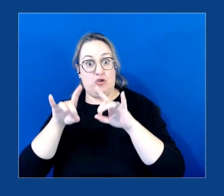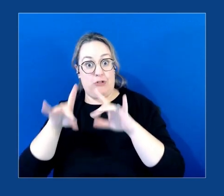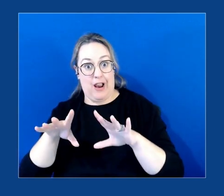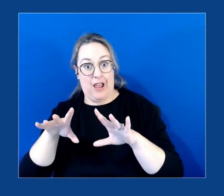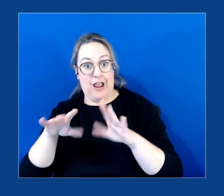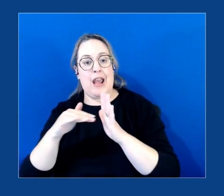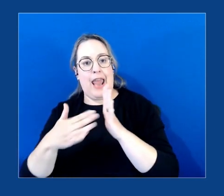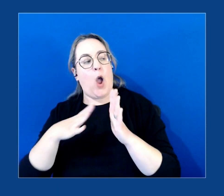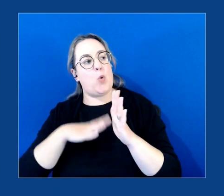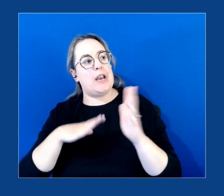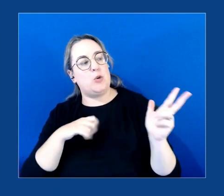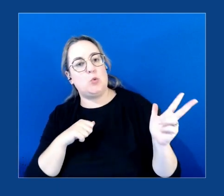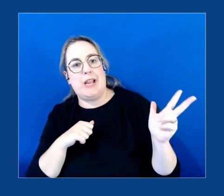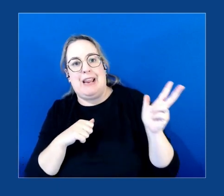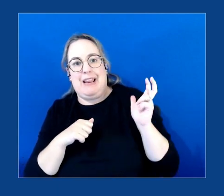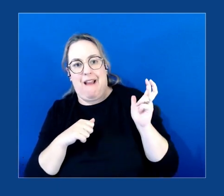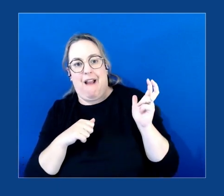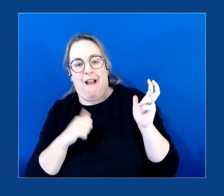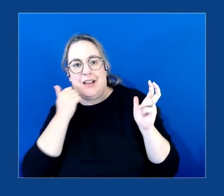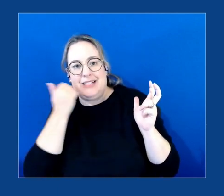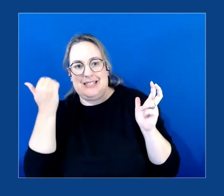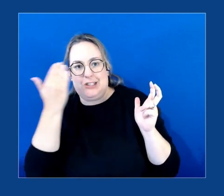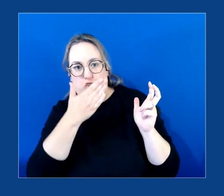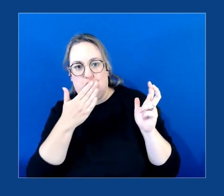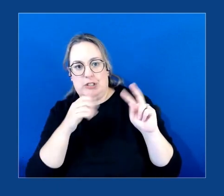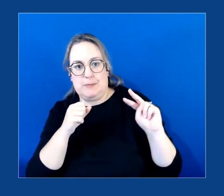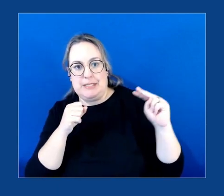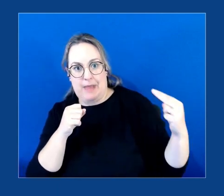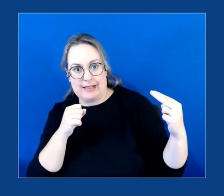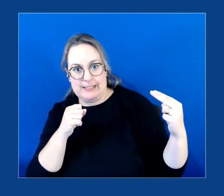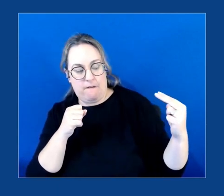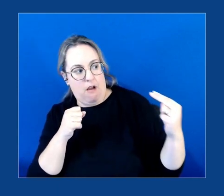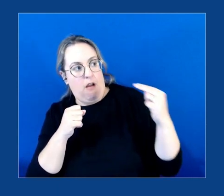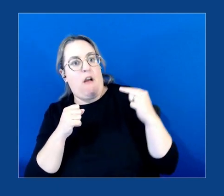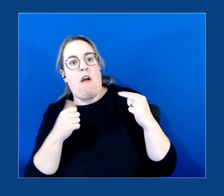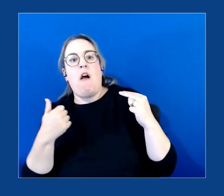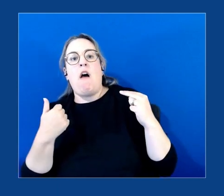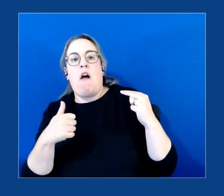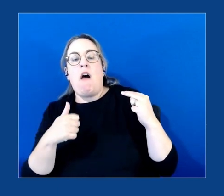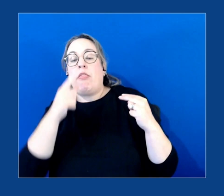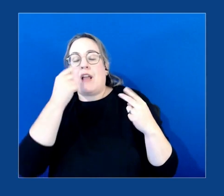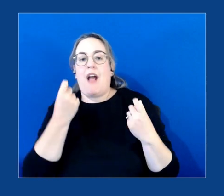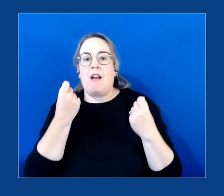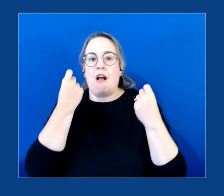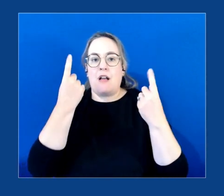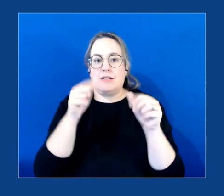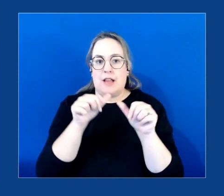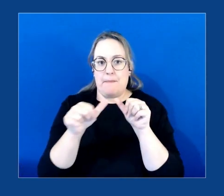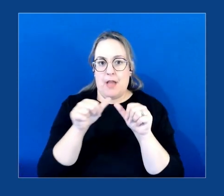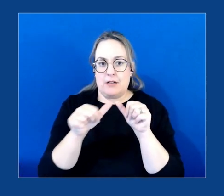the voice of Indigenous people, then they will begin to understand something which in many ways is still not